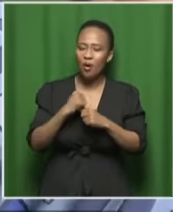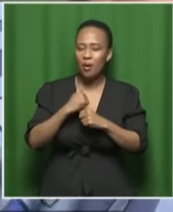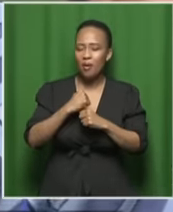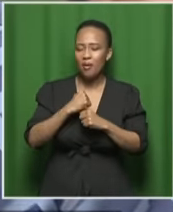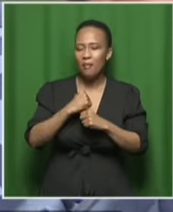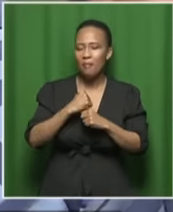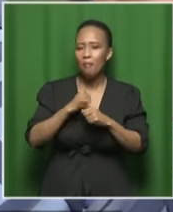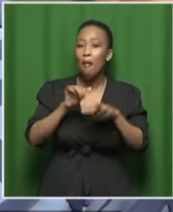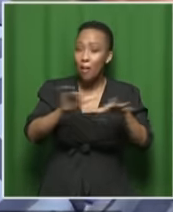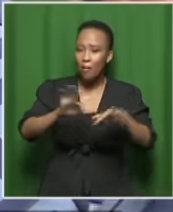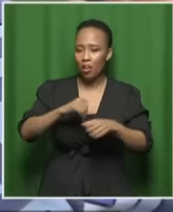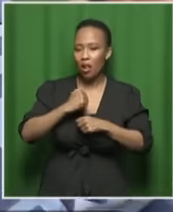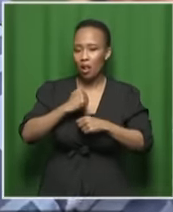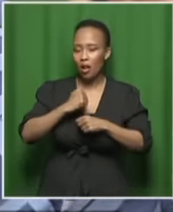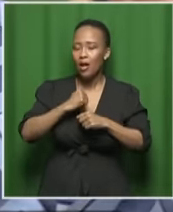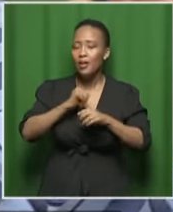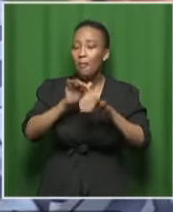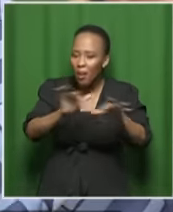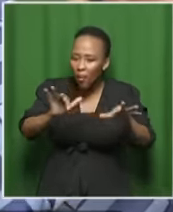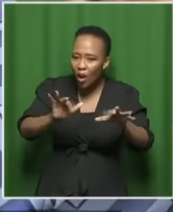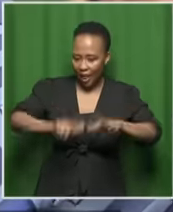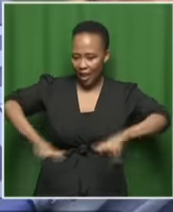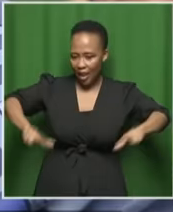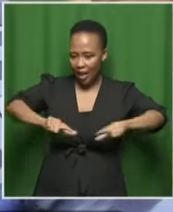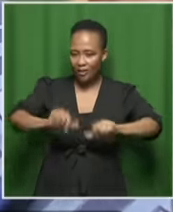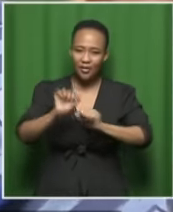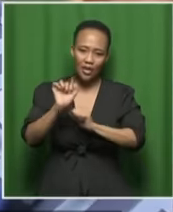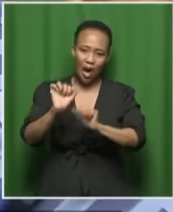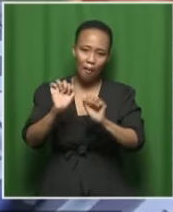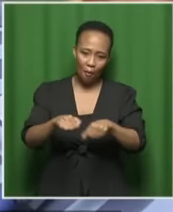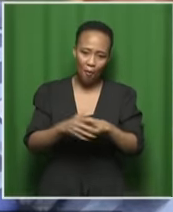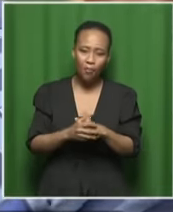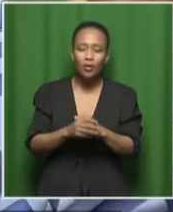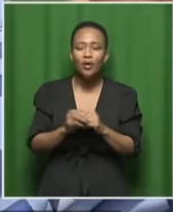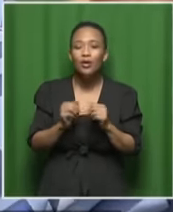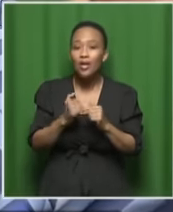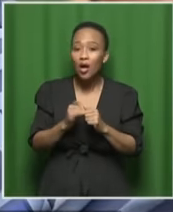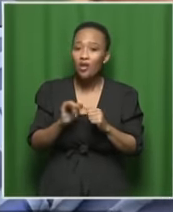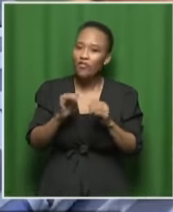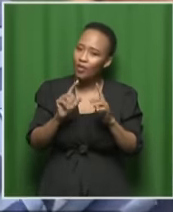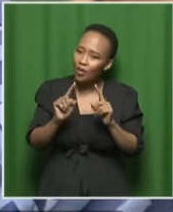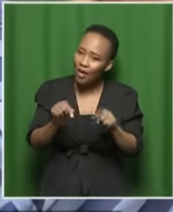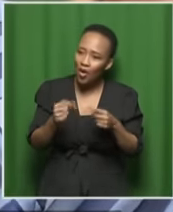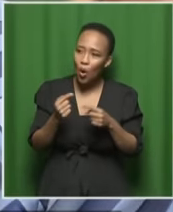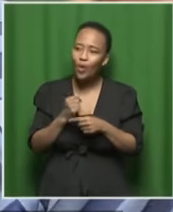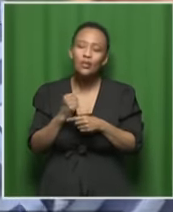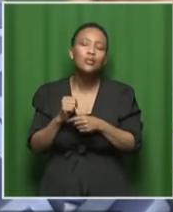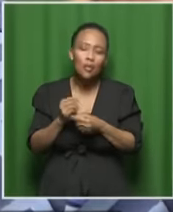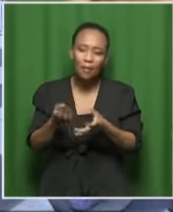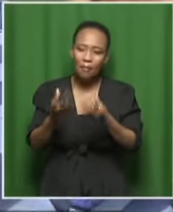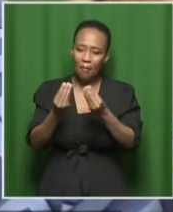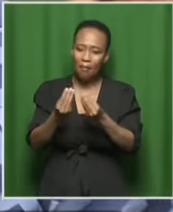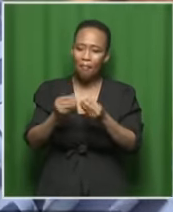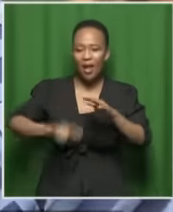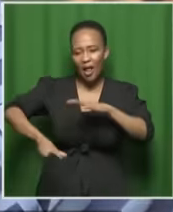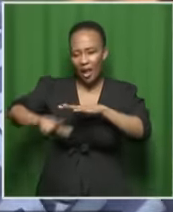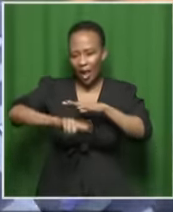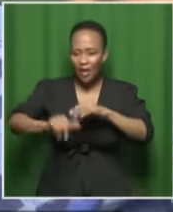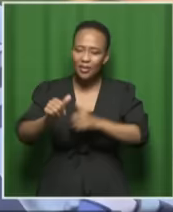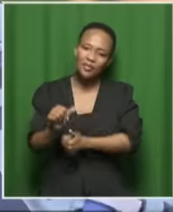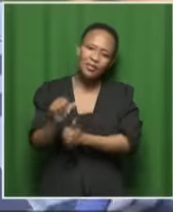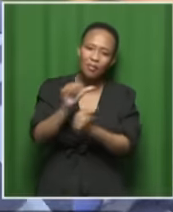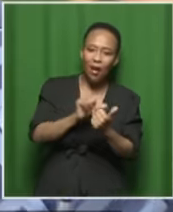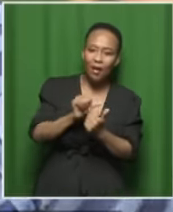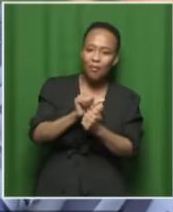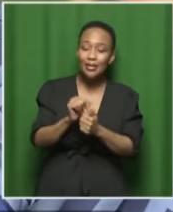trying to reclaim that particular land. But you can't say if we have not reclaimed land, it means we must not celebrate this day, we must not observe this day, because